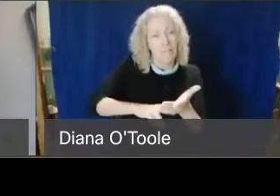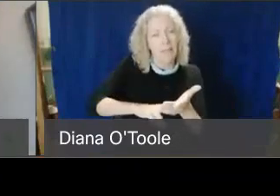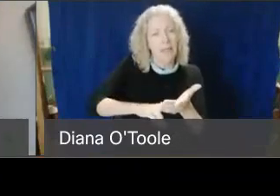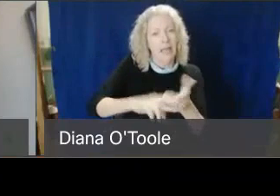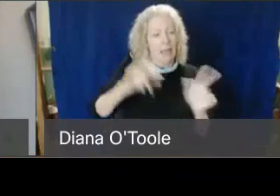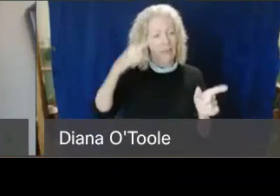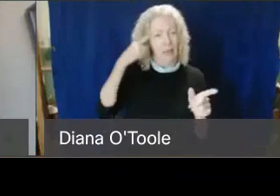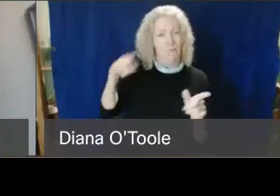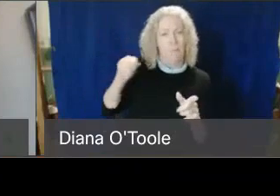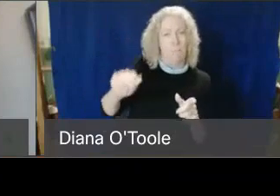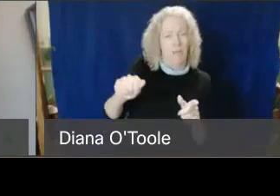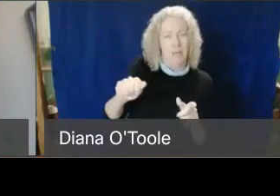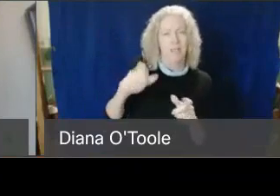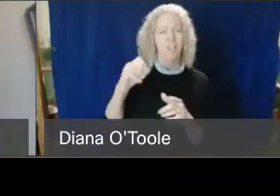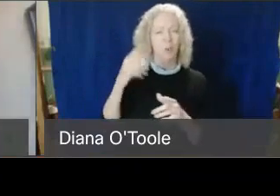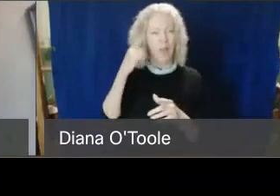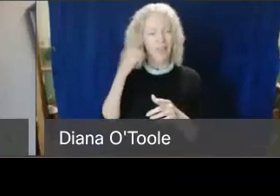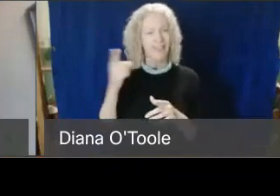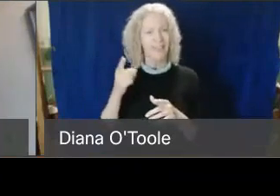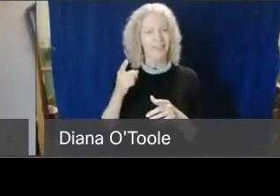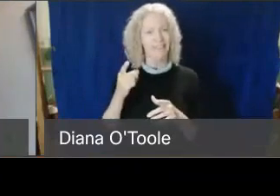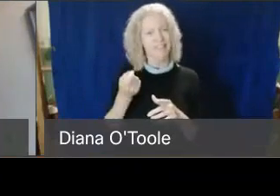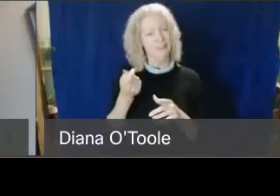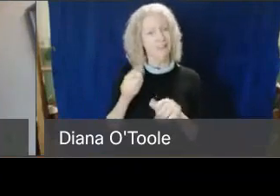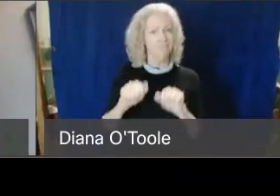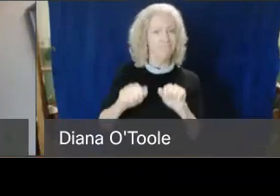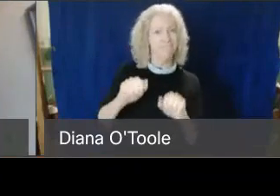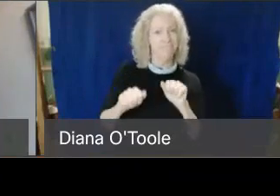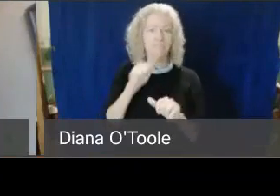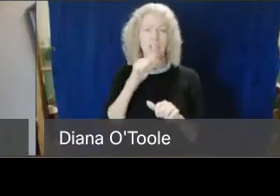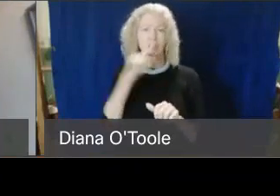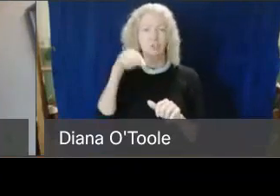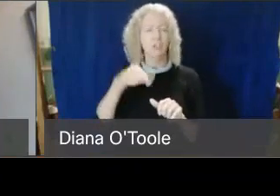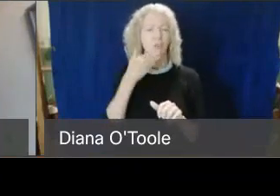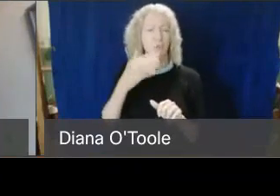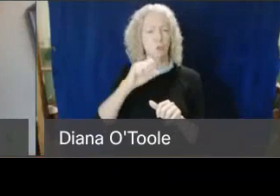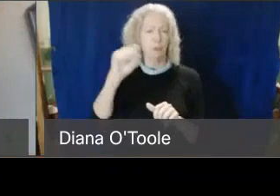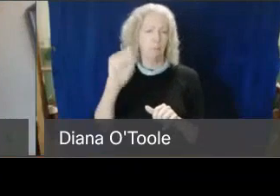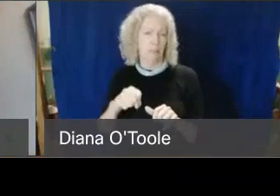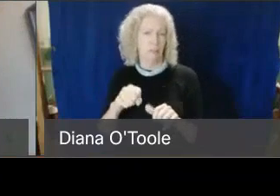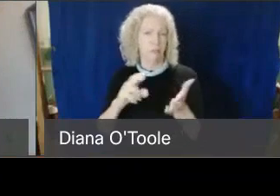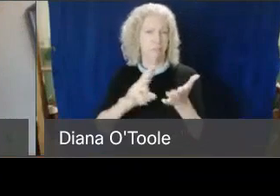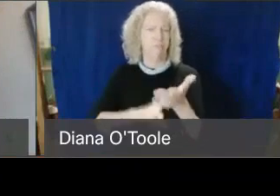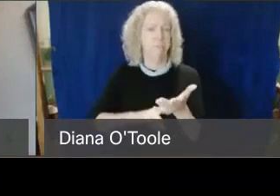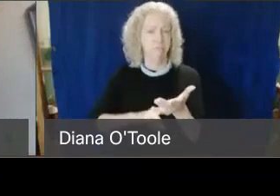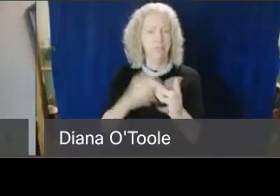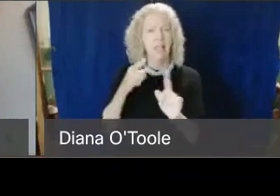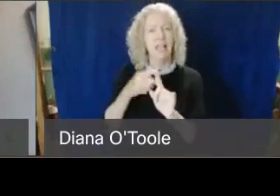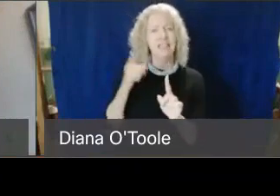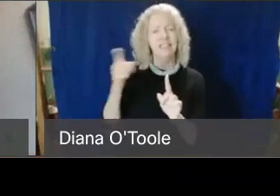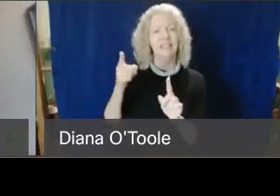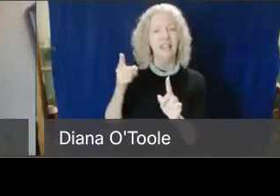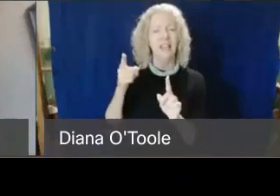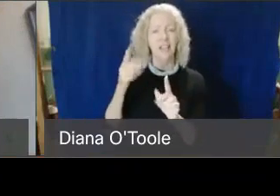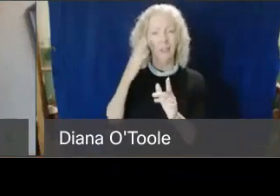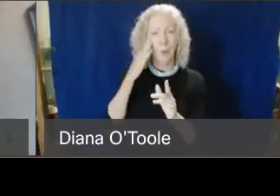being cautious about, do I want to jump in this semester? And until they hear a really reassuring message from us that